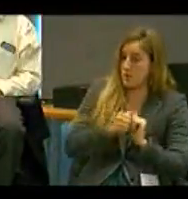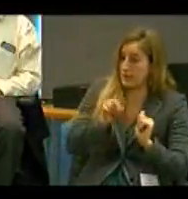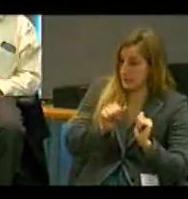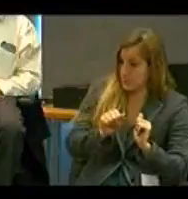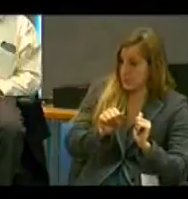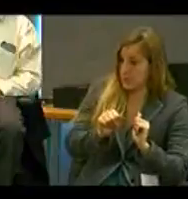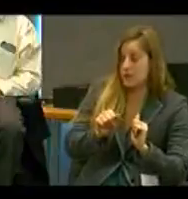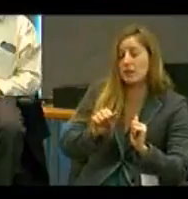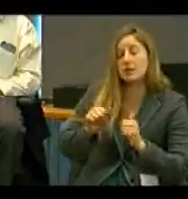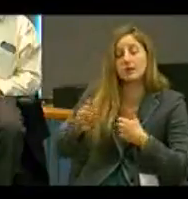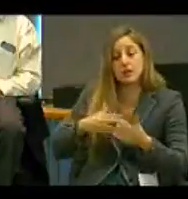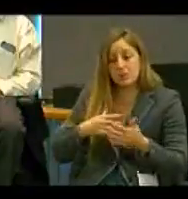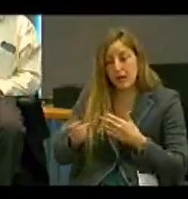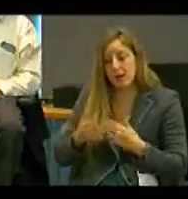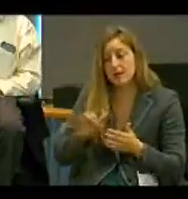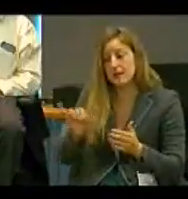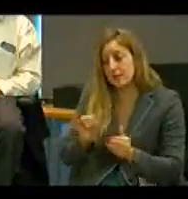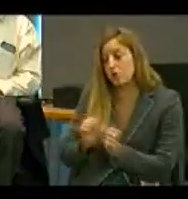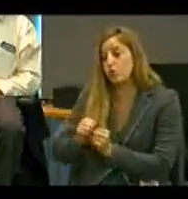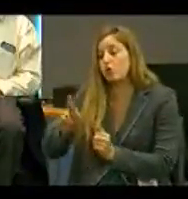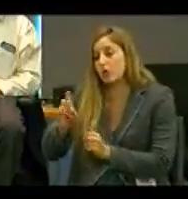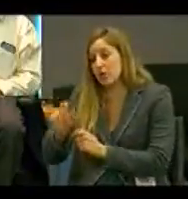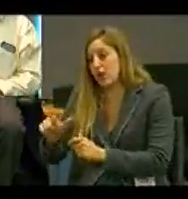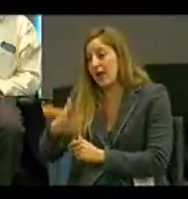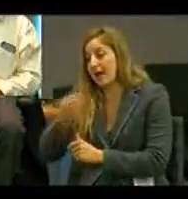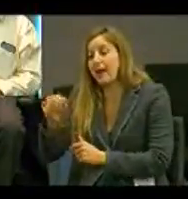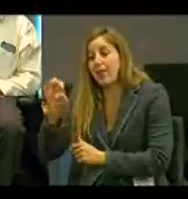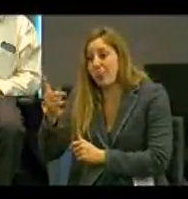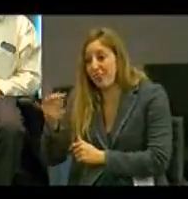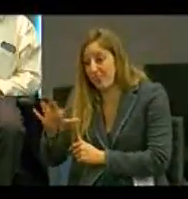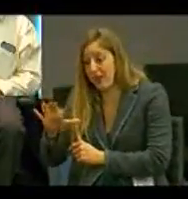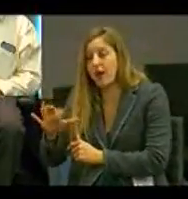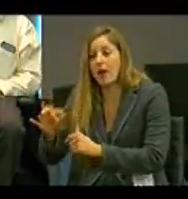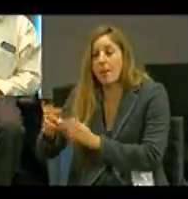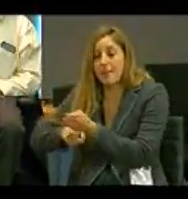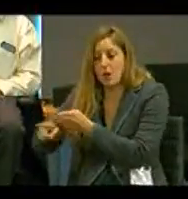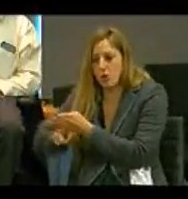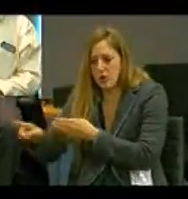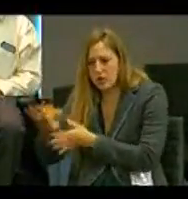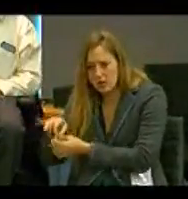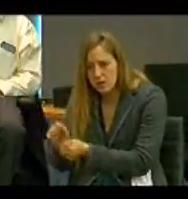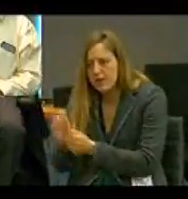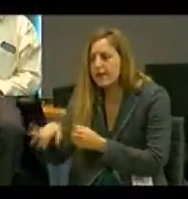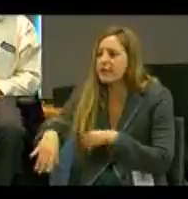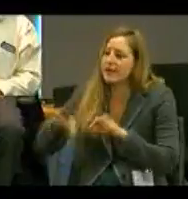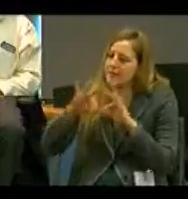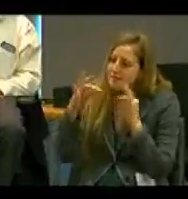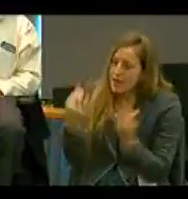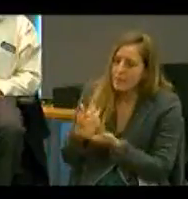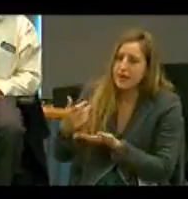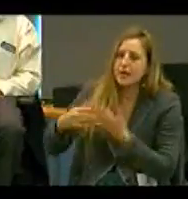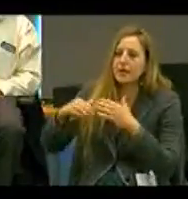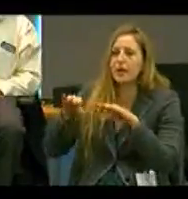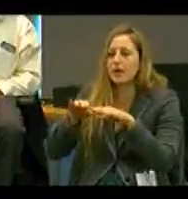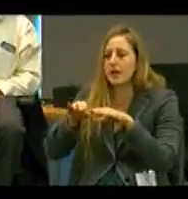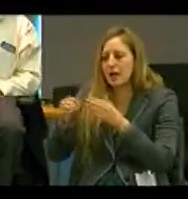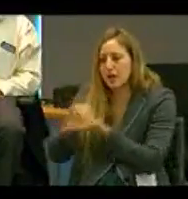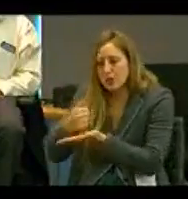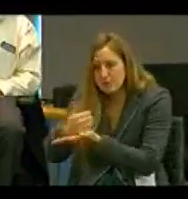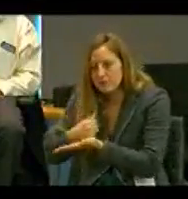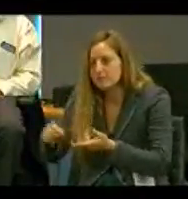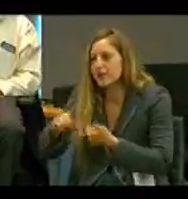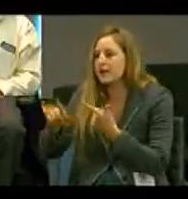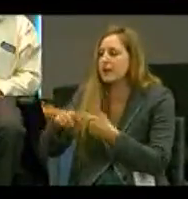otherwise similar to racial and ethnic minorities, displaying similar levels of academic achievement, family economic resources. We also find